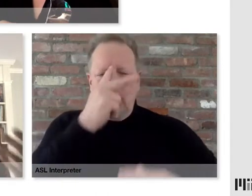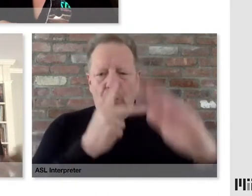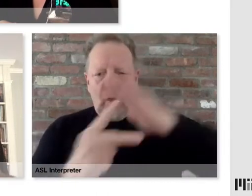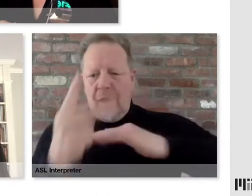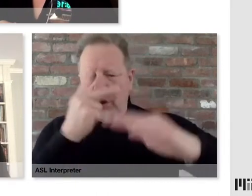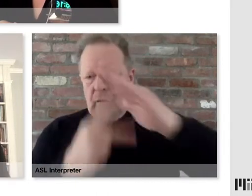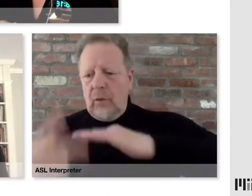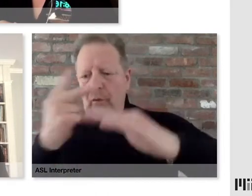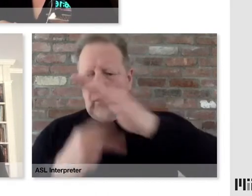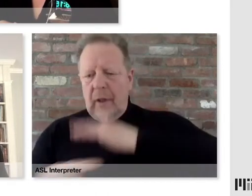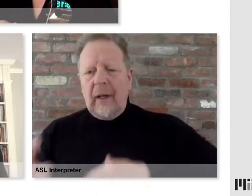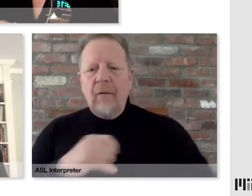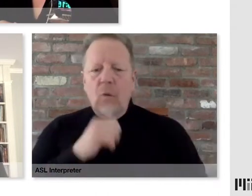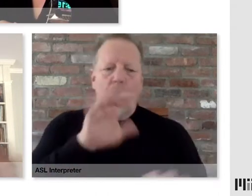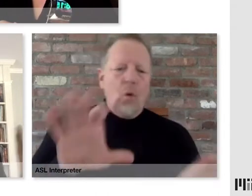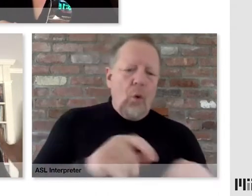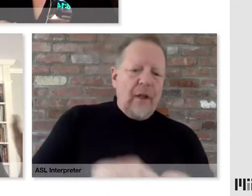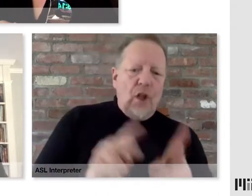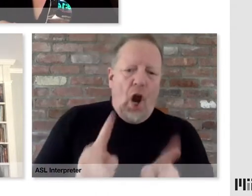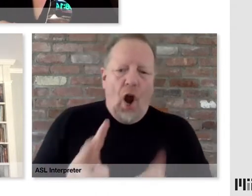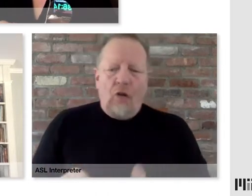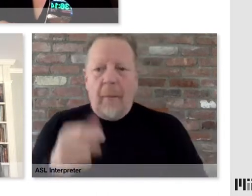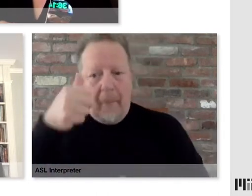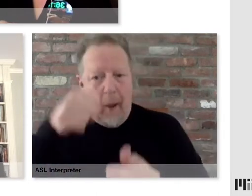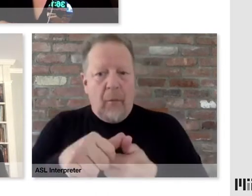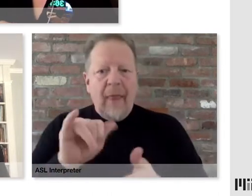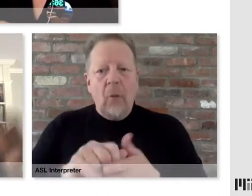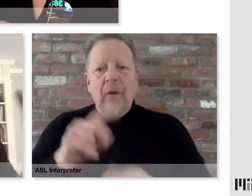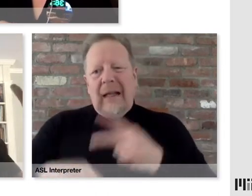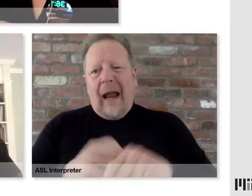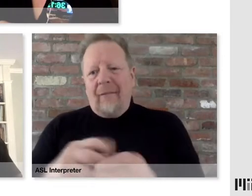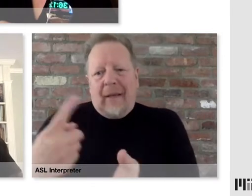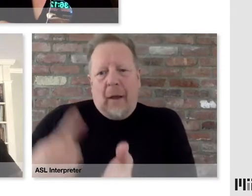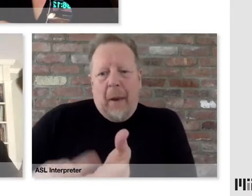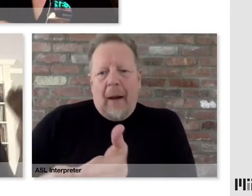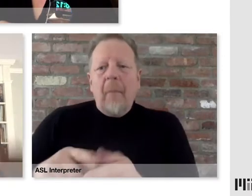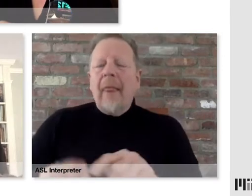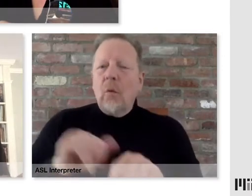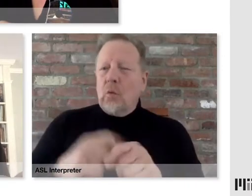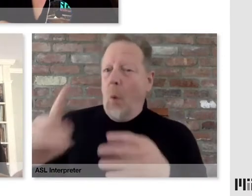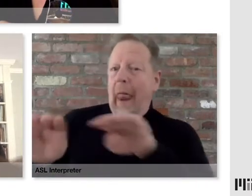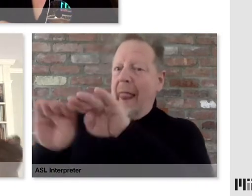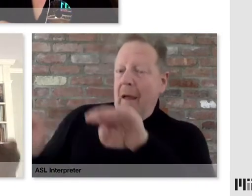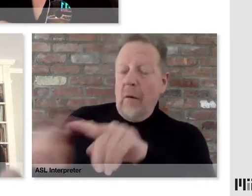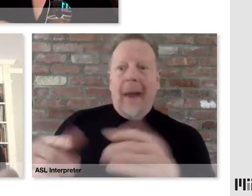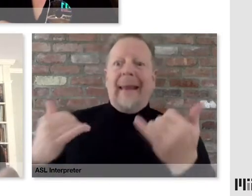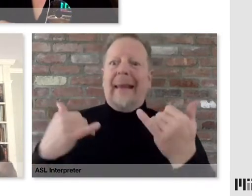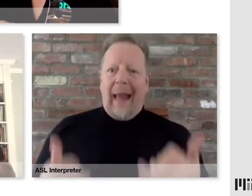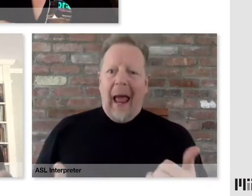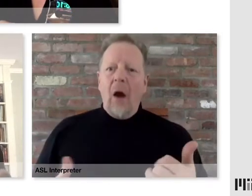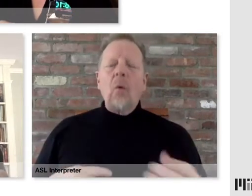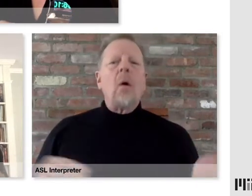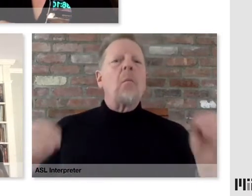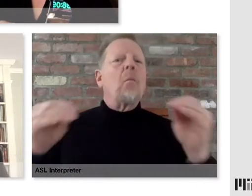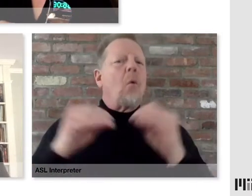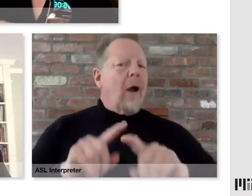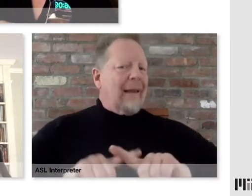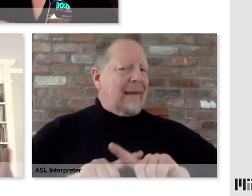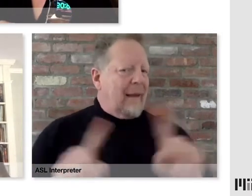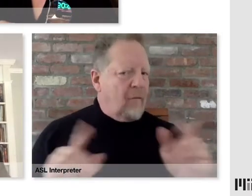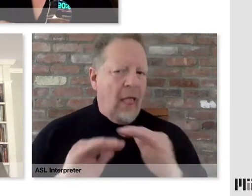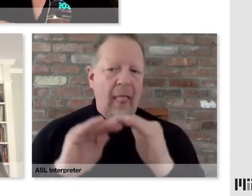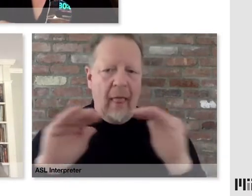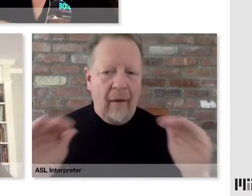dire if we don't do anything in a hurry. I mean, that's been kind of debated. But that was at one level. I think now we're at a much different level, right? I